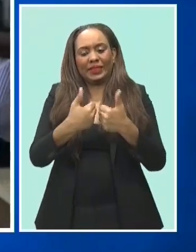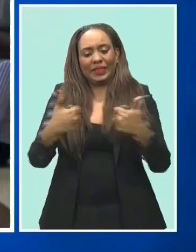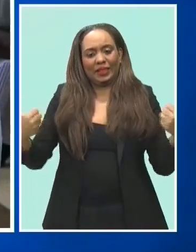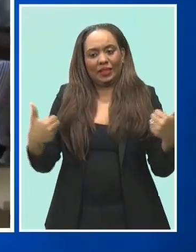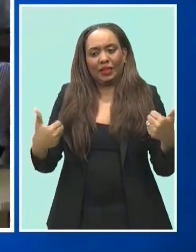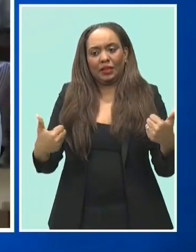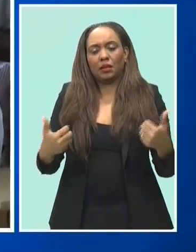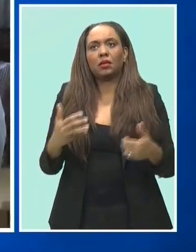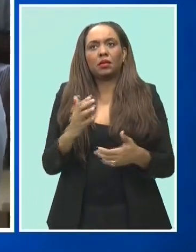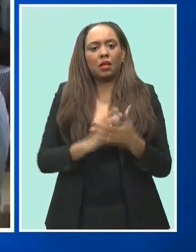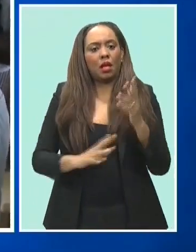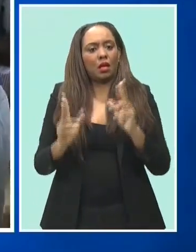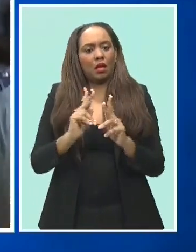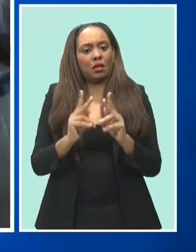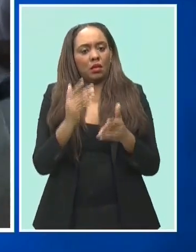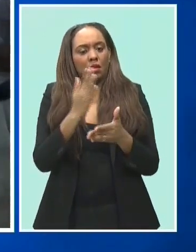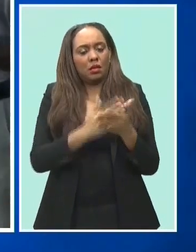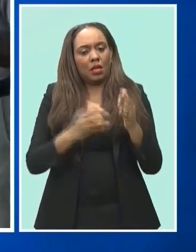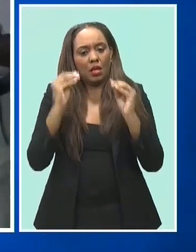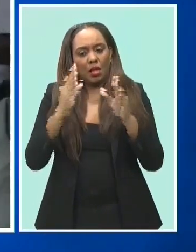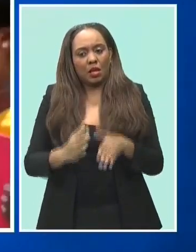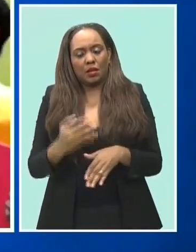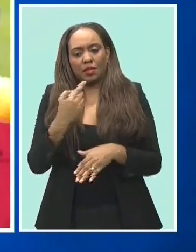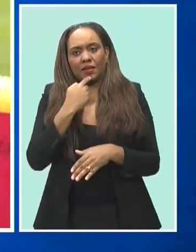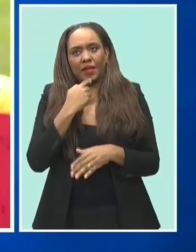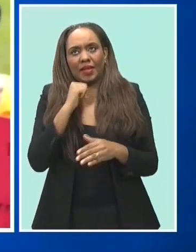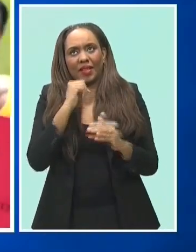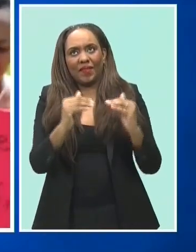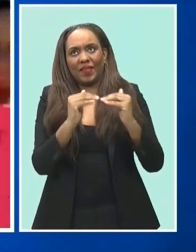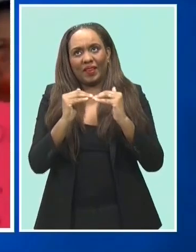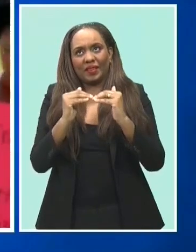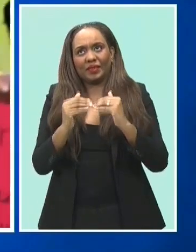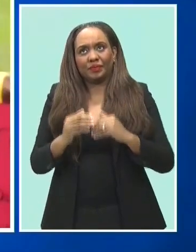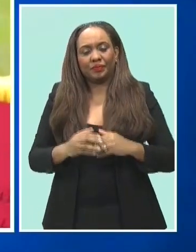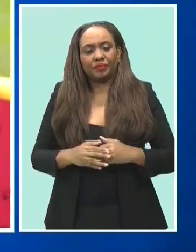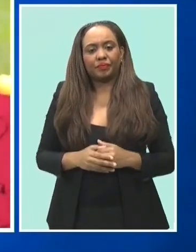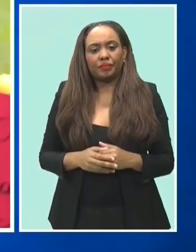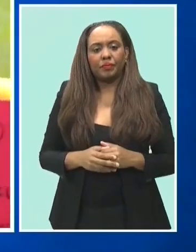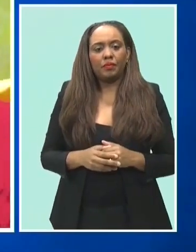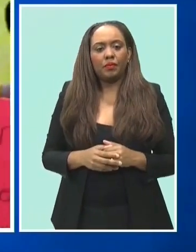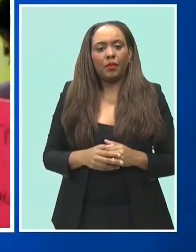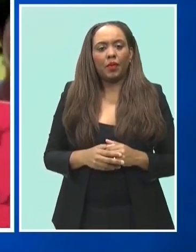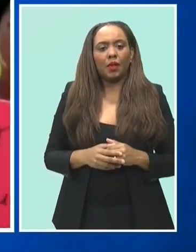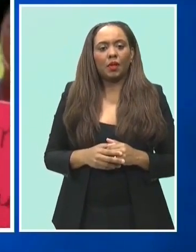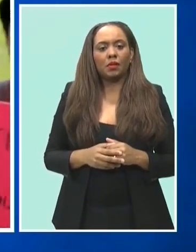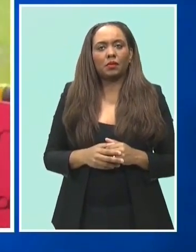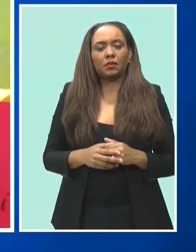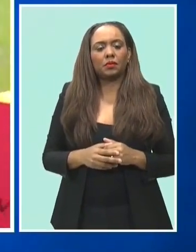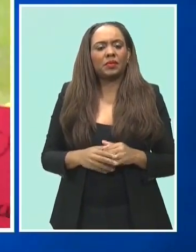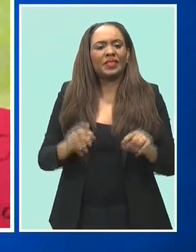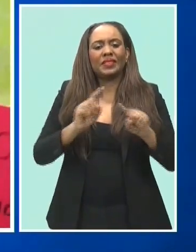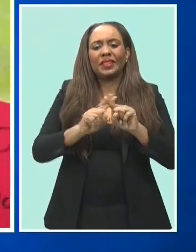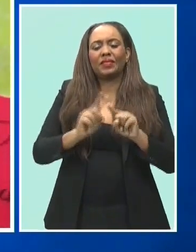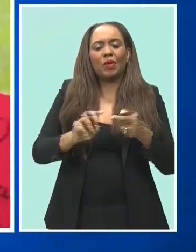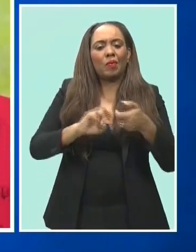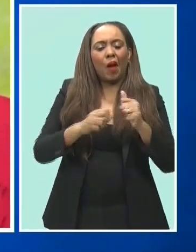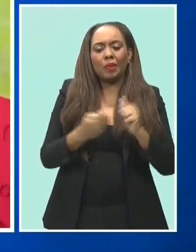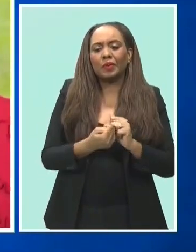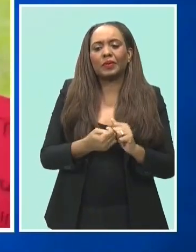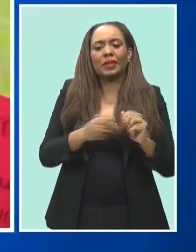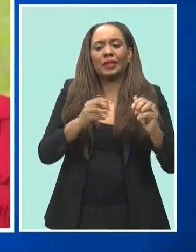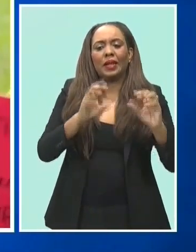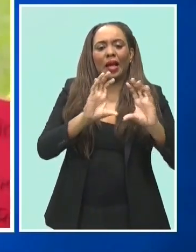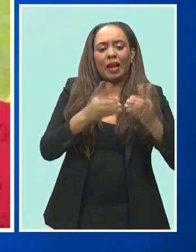been unfair treatment by the principal in question. Out of one classroom to another classroom is another major issue. Not